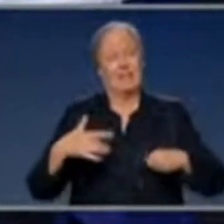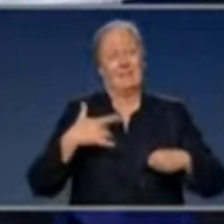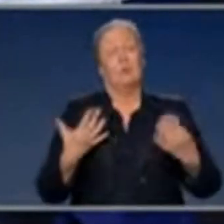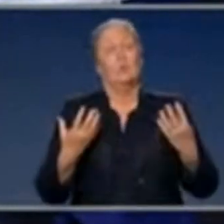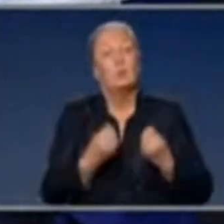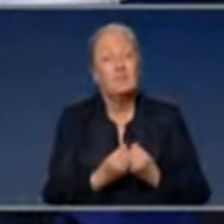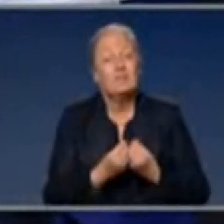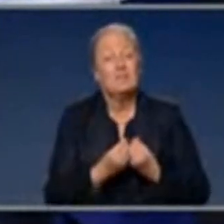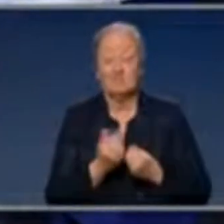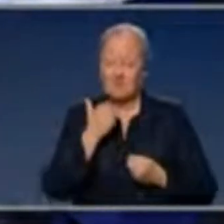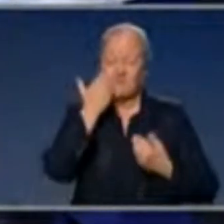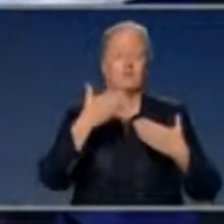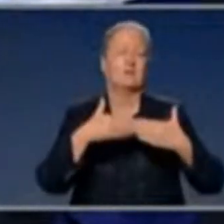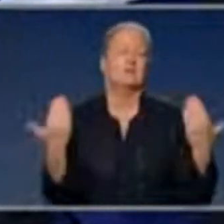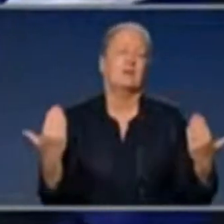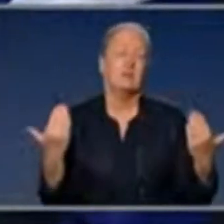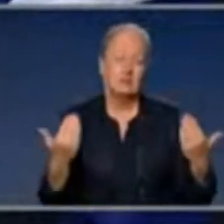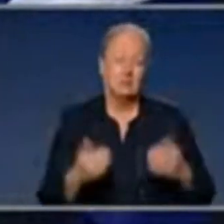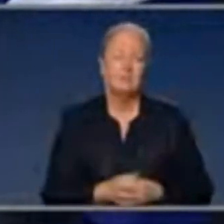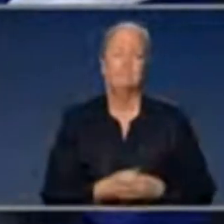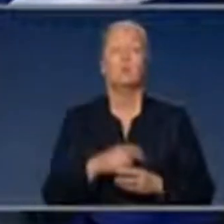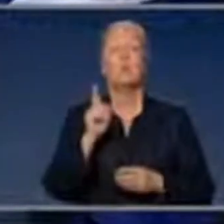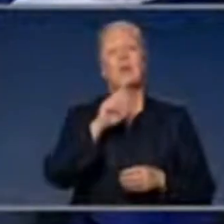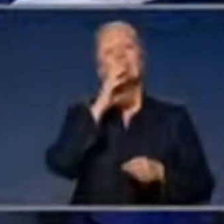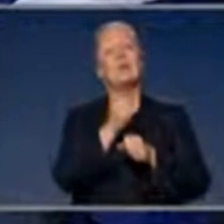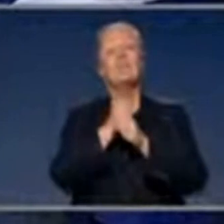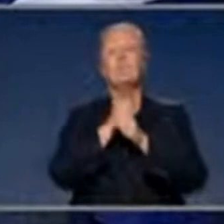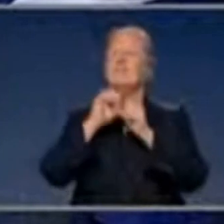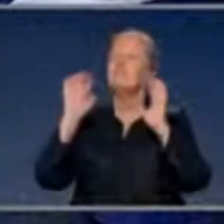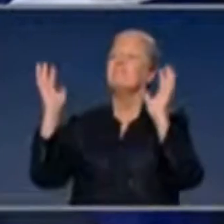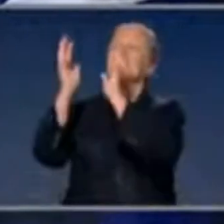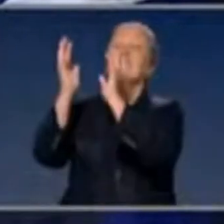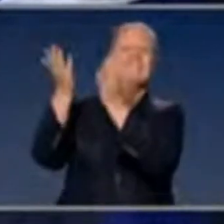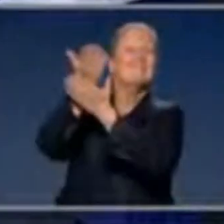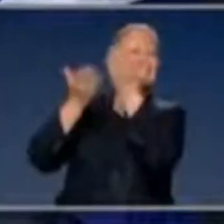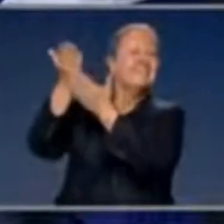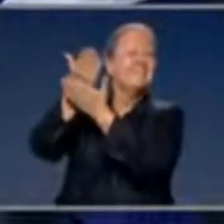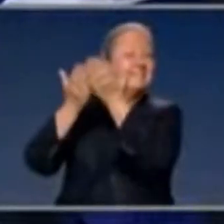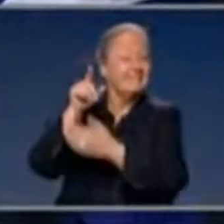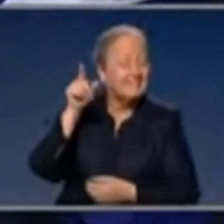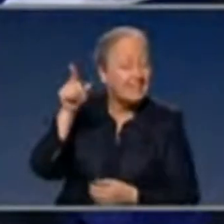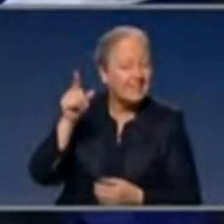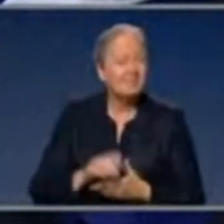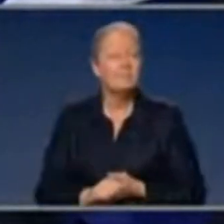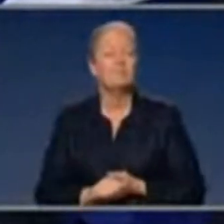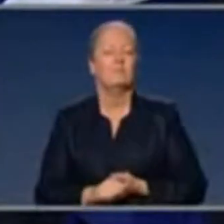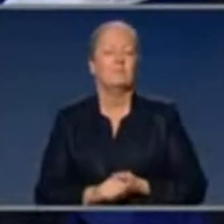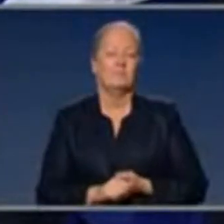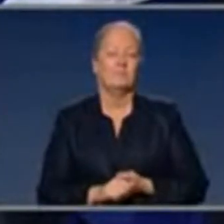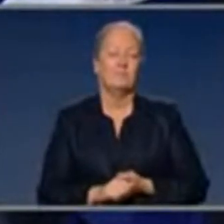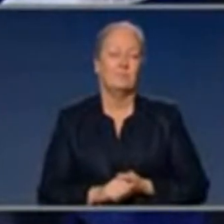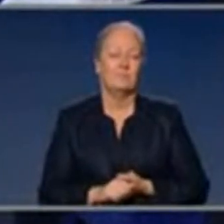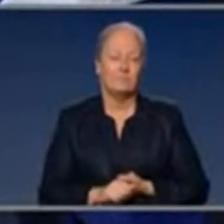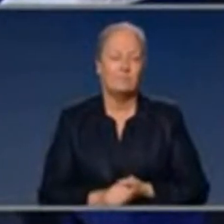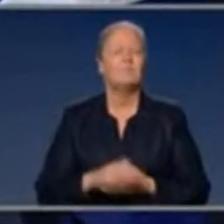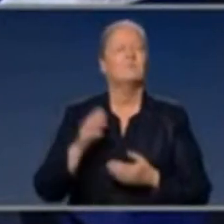as we live with it each and every day. Now, what National Cabinet sought to do today, particularly in referring again this matter of outbreak areas to